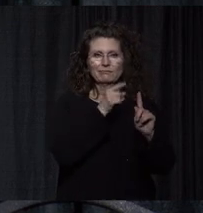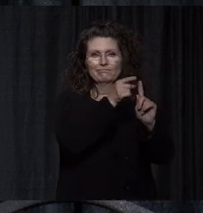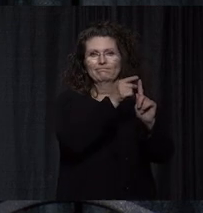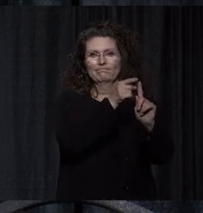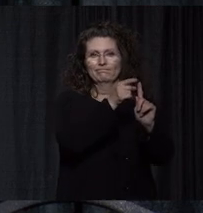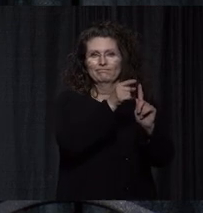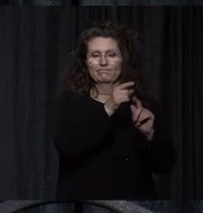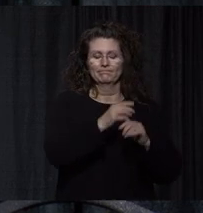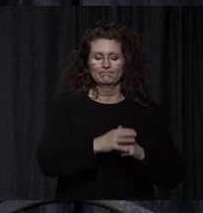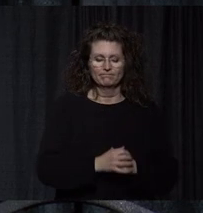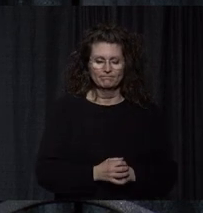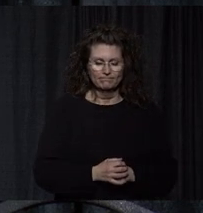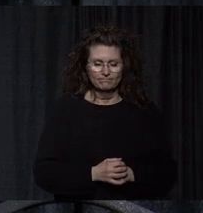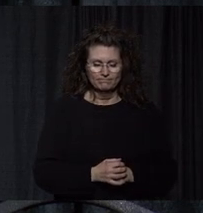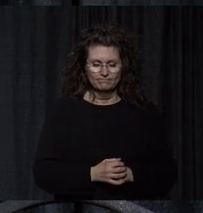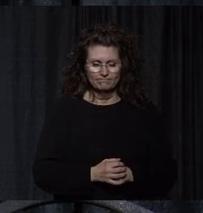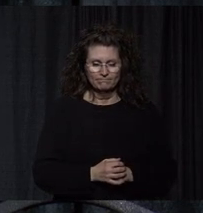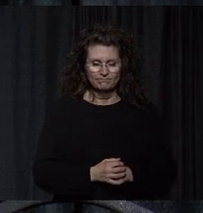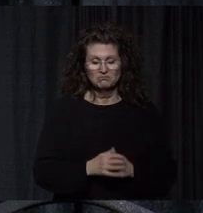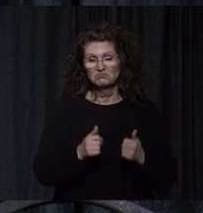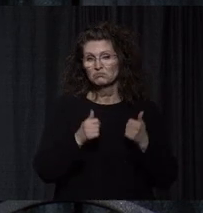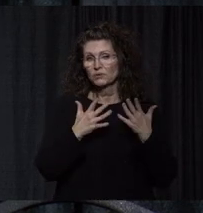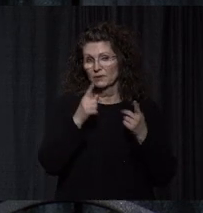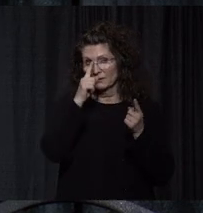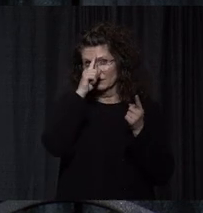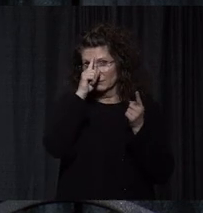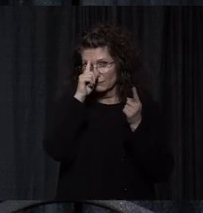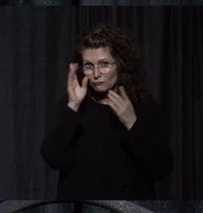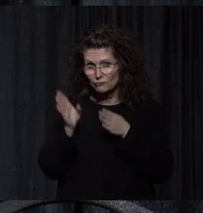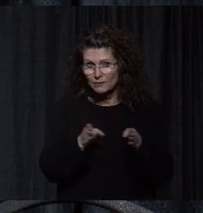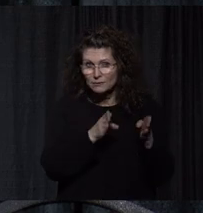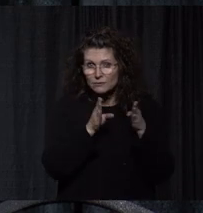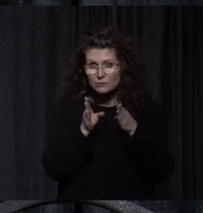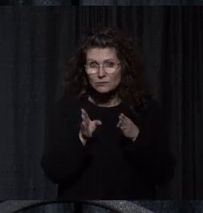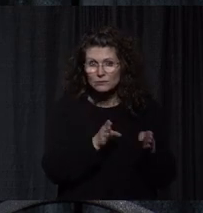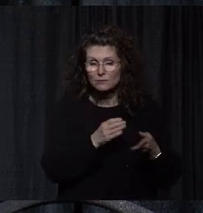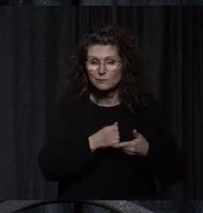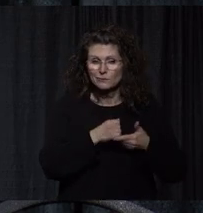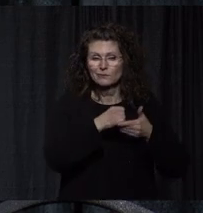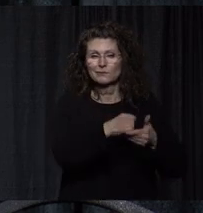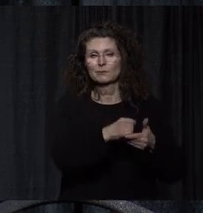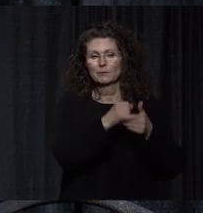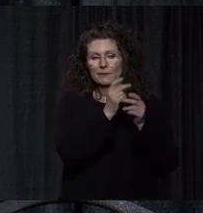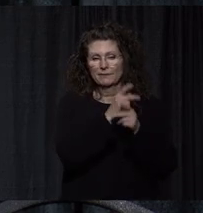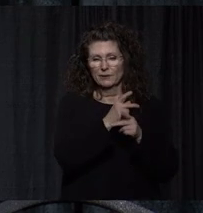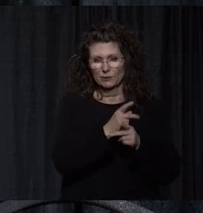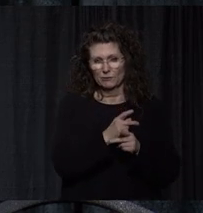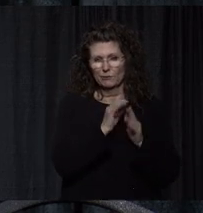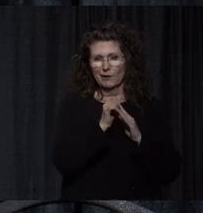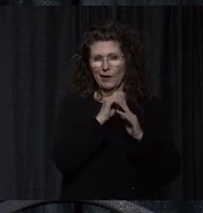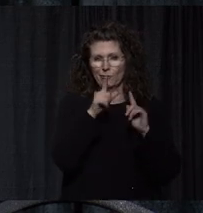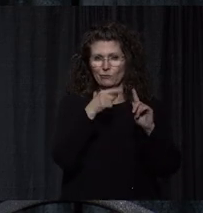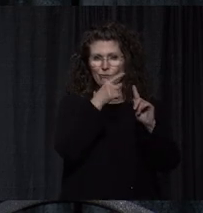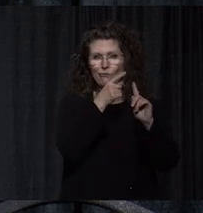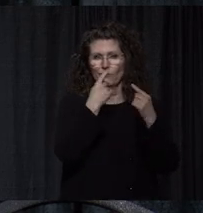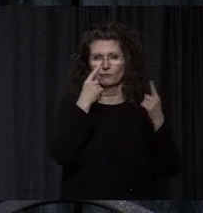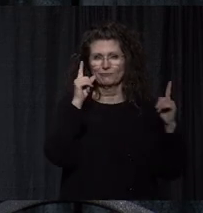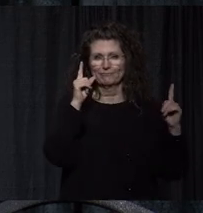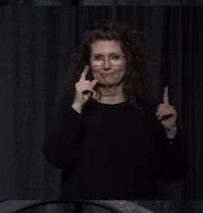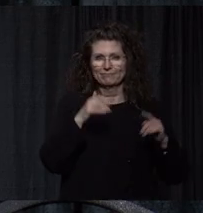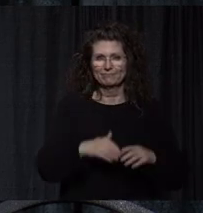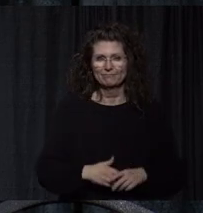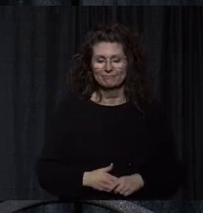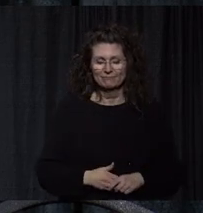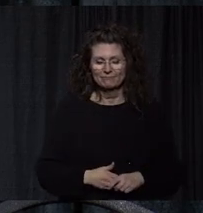equipping them with strategies to navigate it. Because the times that